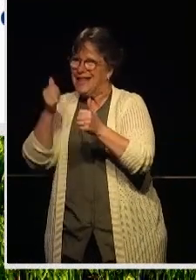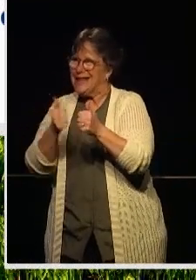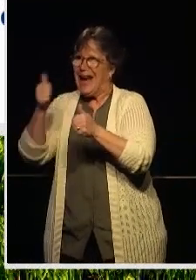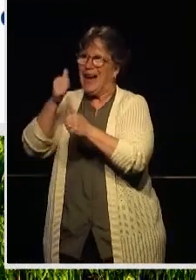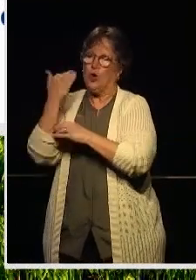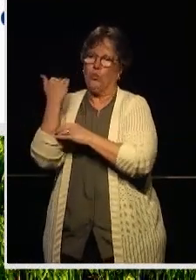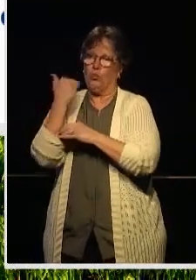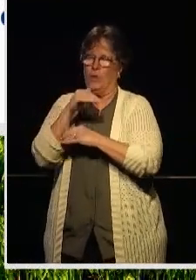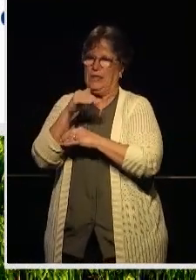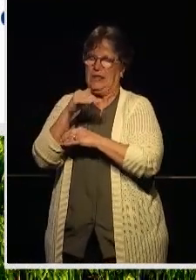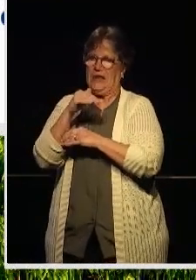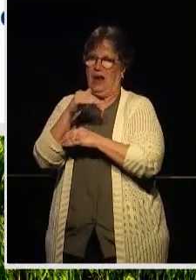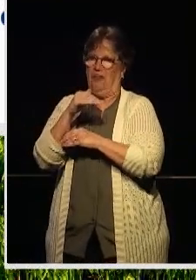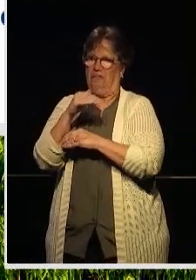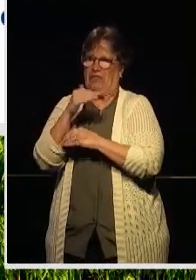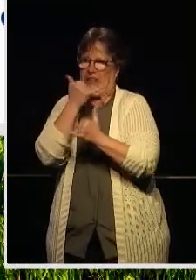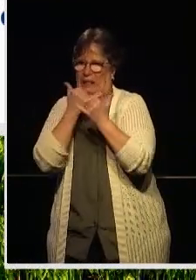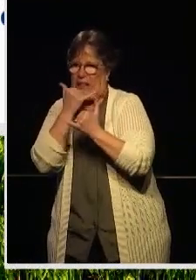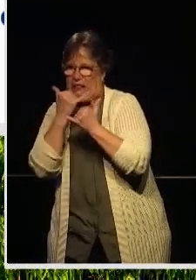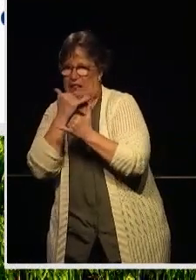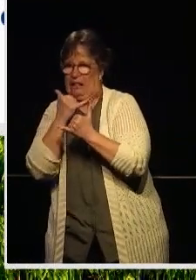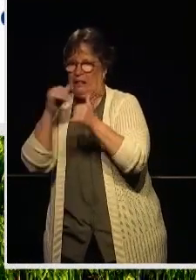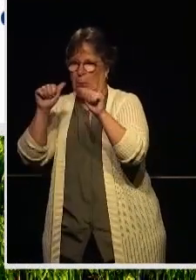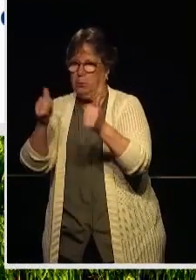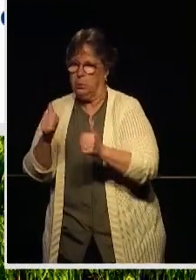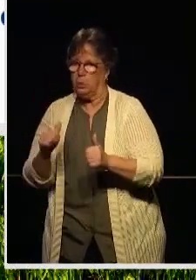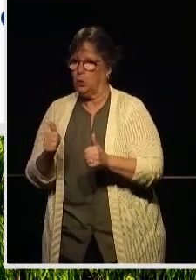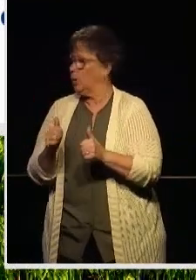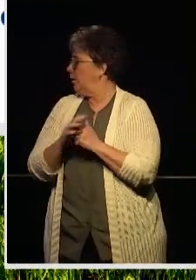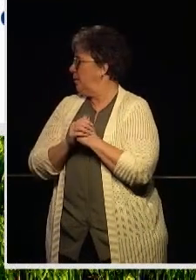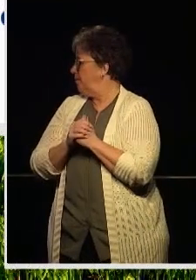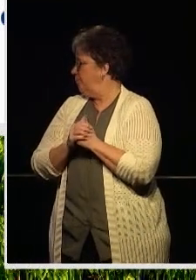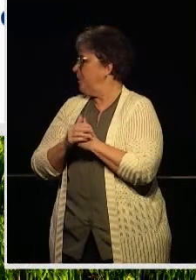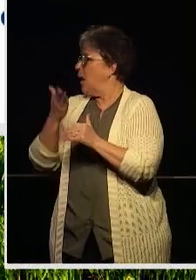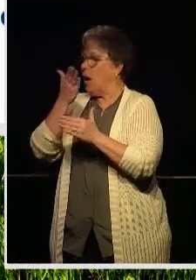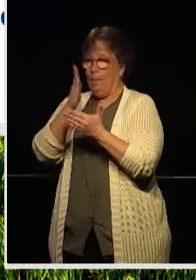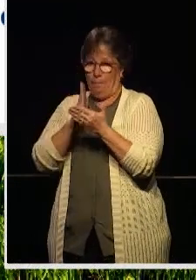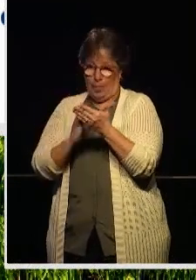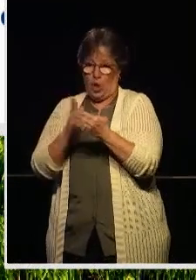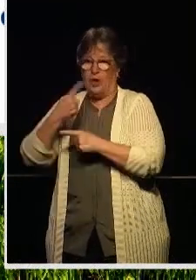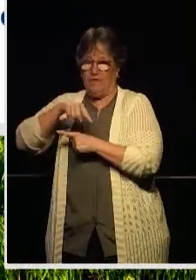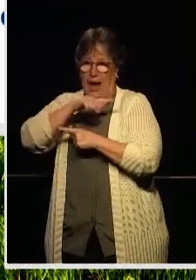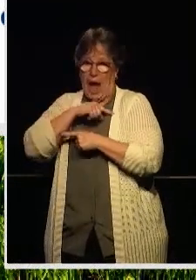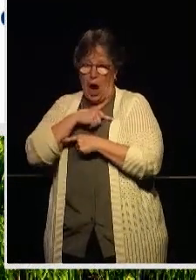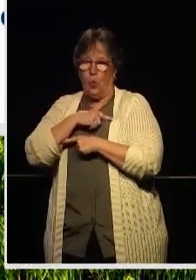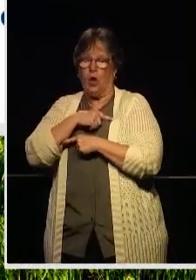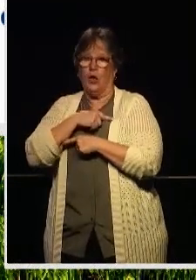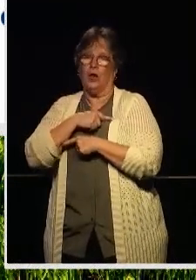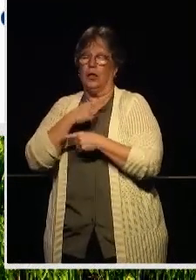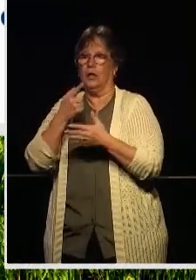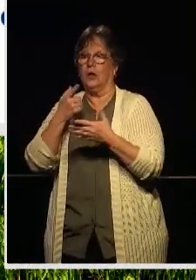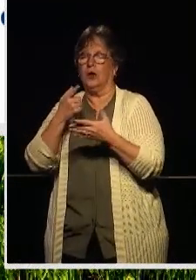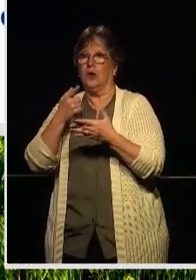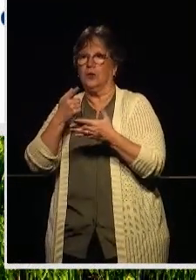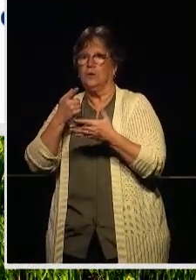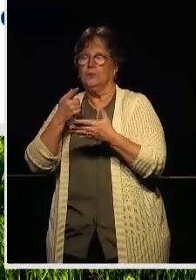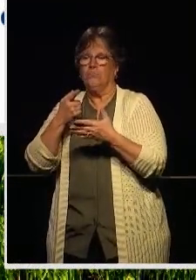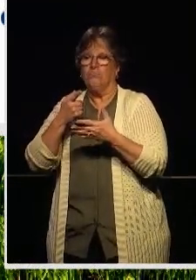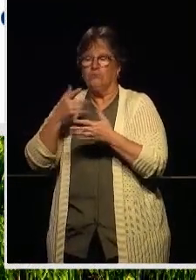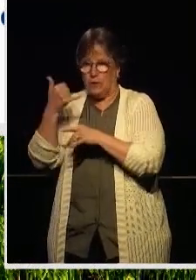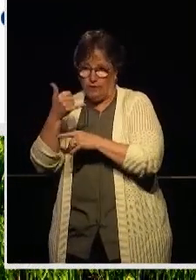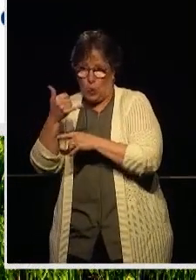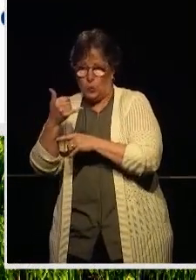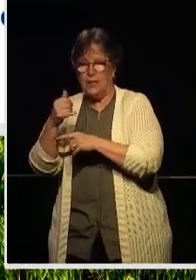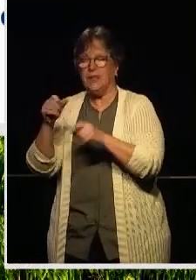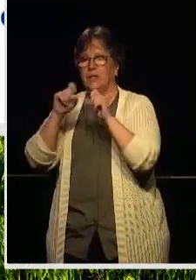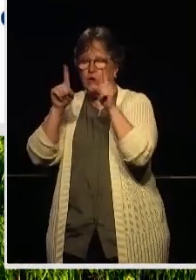contamination. What if we could simply use a rapid point-of-care diagnostic platform to test for food quality,